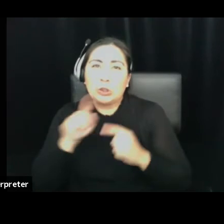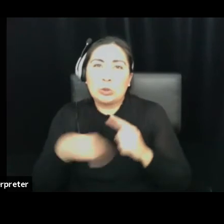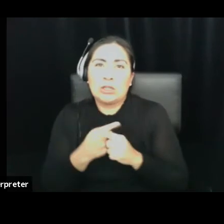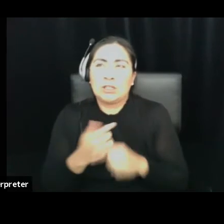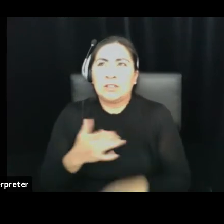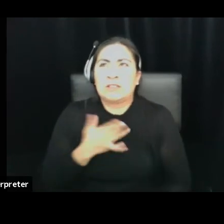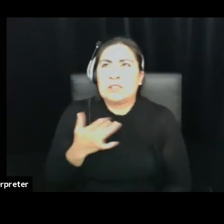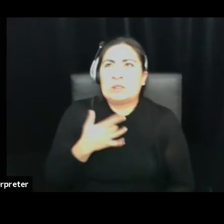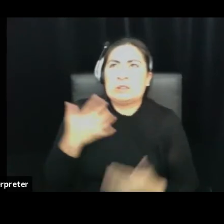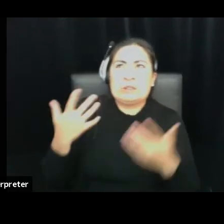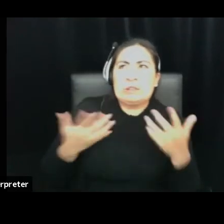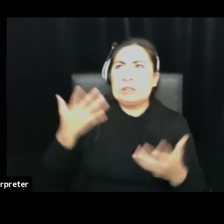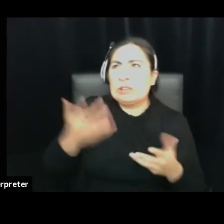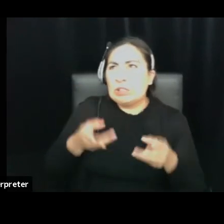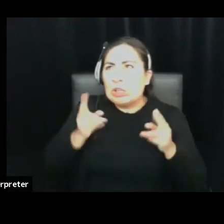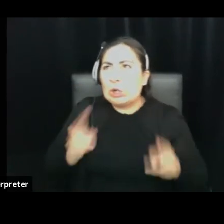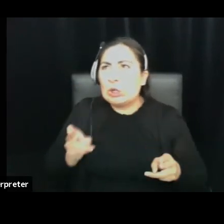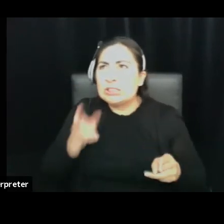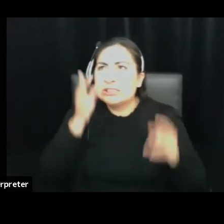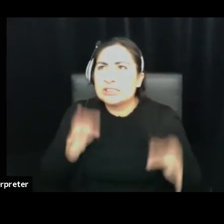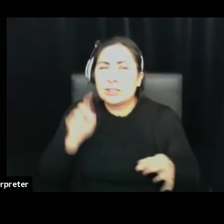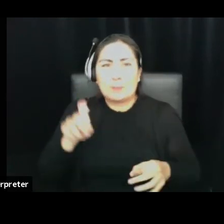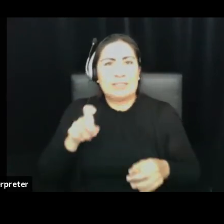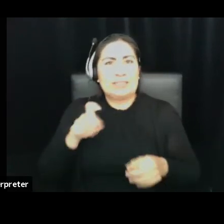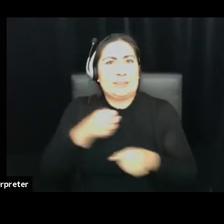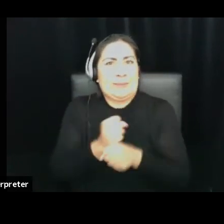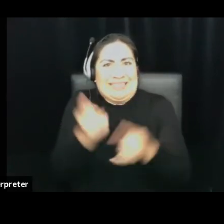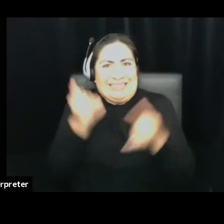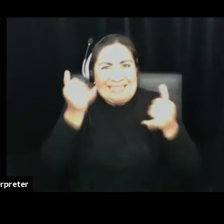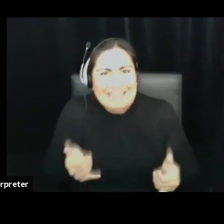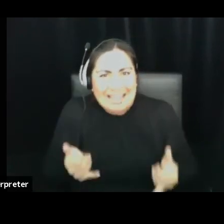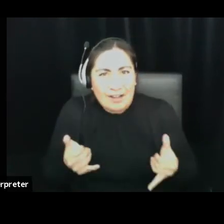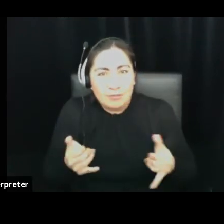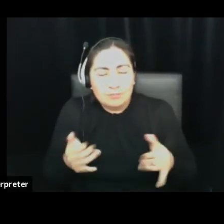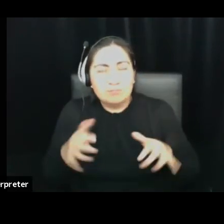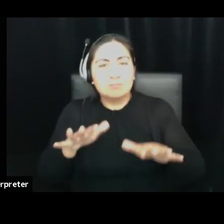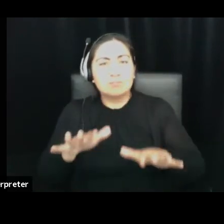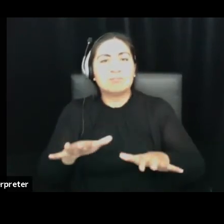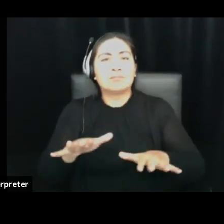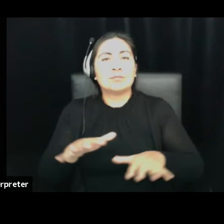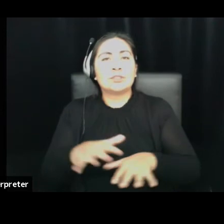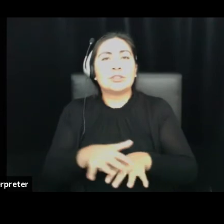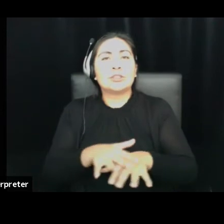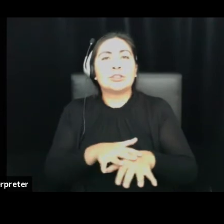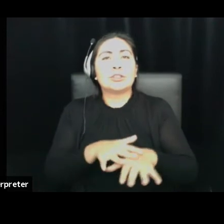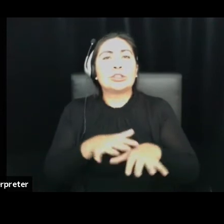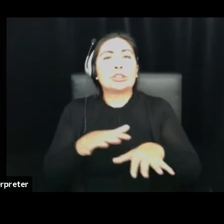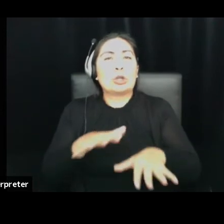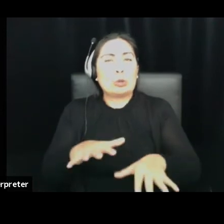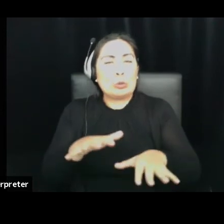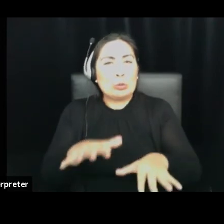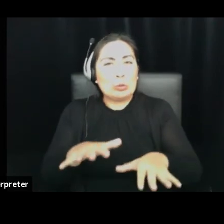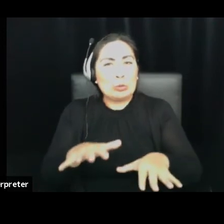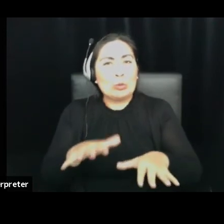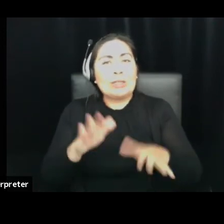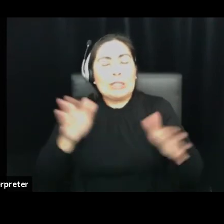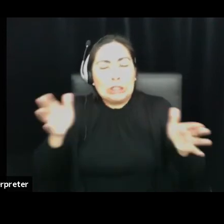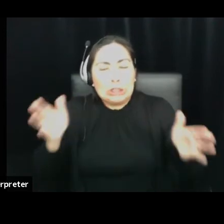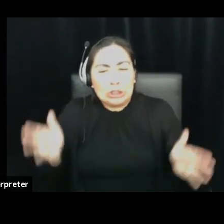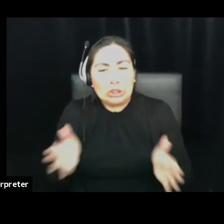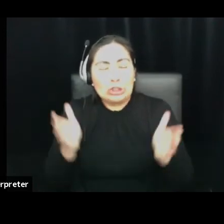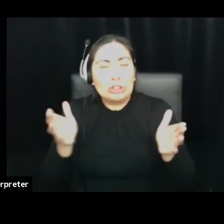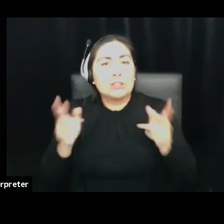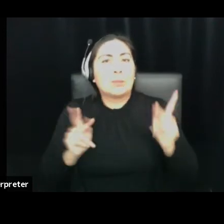decision needs to be made. Slow it down and encourage people to do a